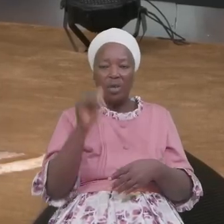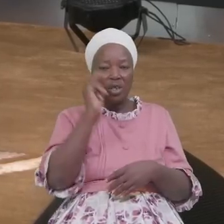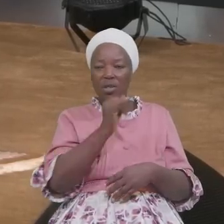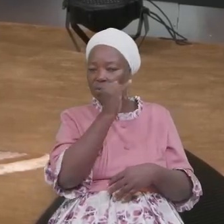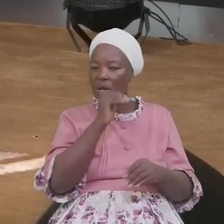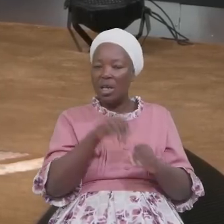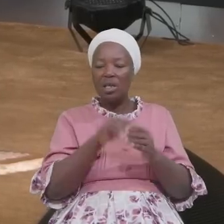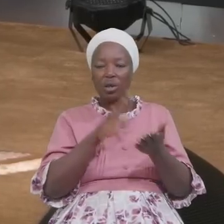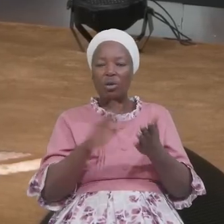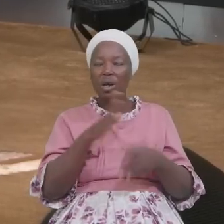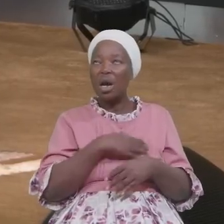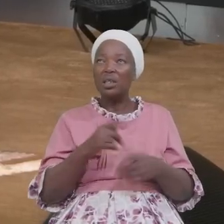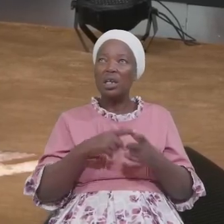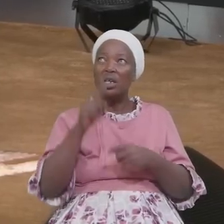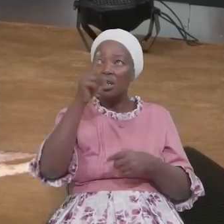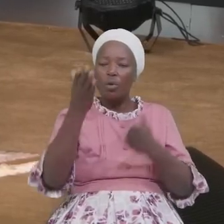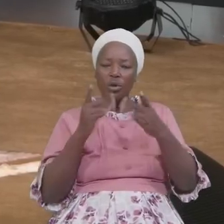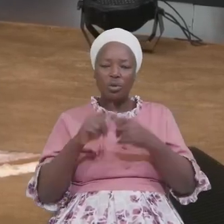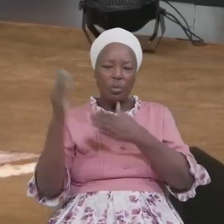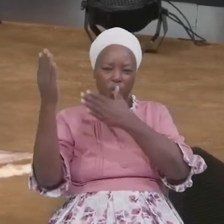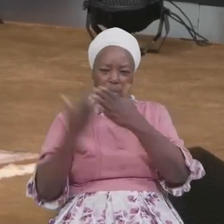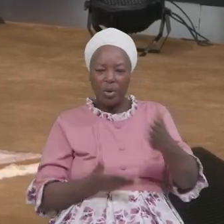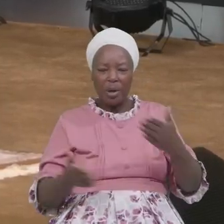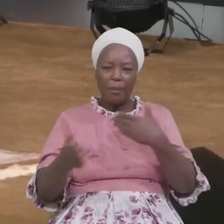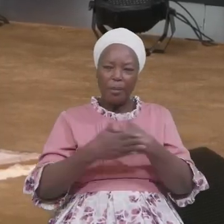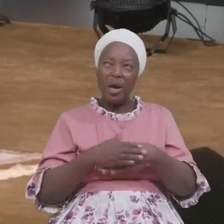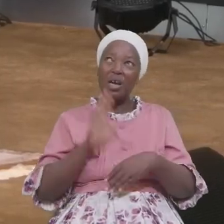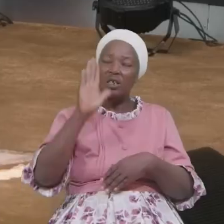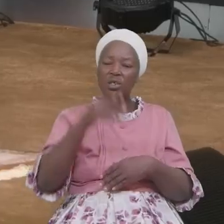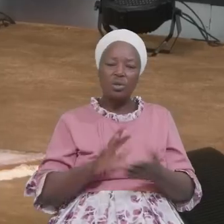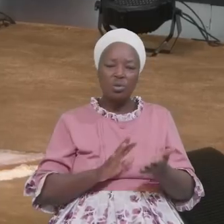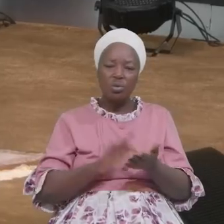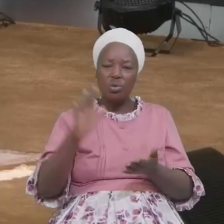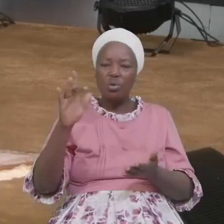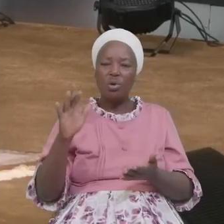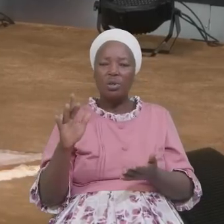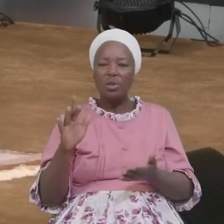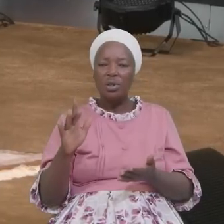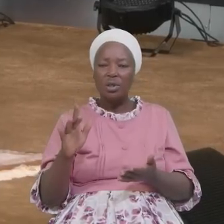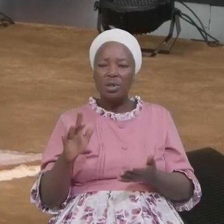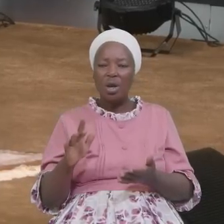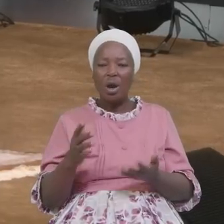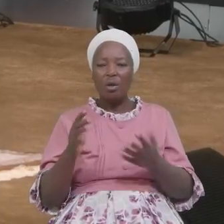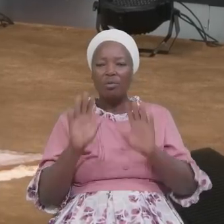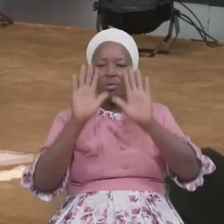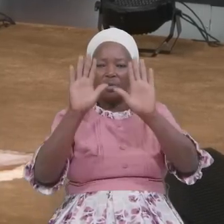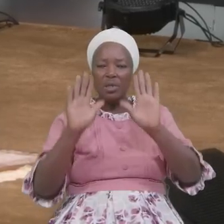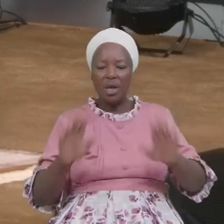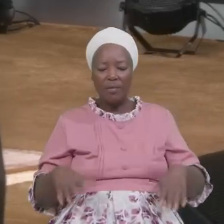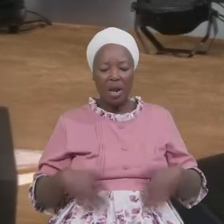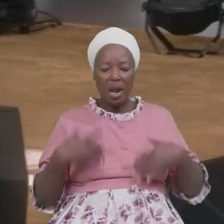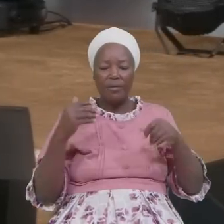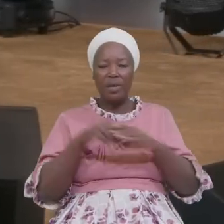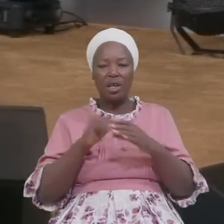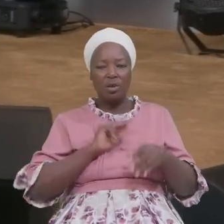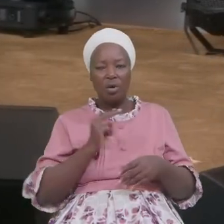wants to bring up his glorious, gracious Life in us, it says,